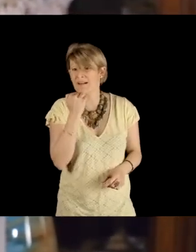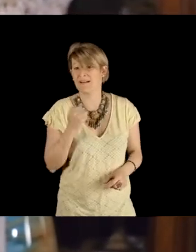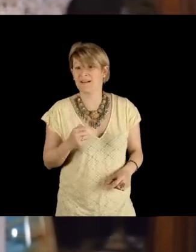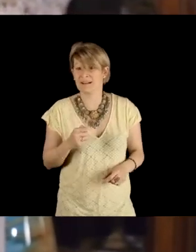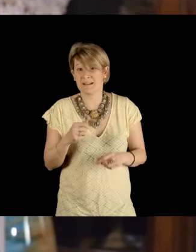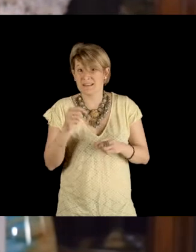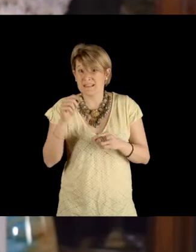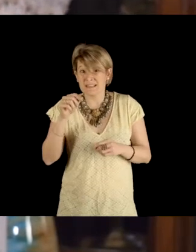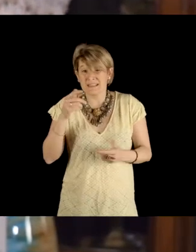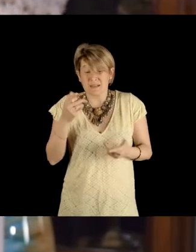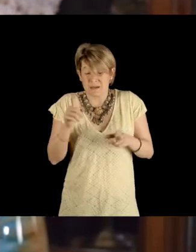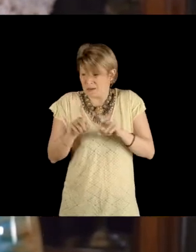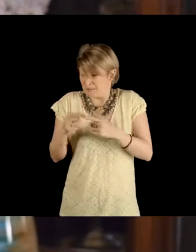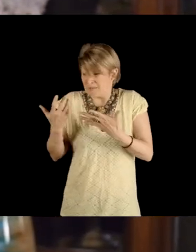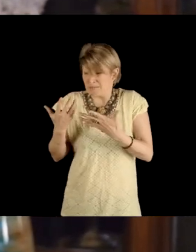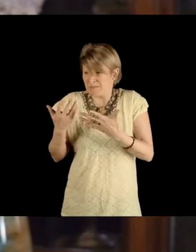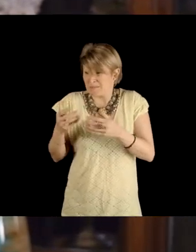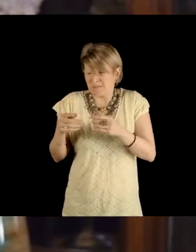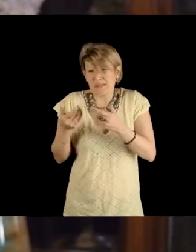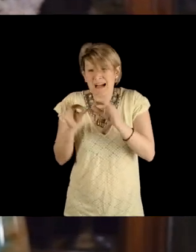us to meditate the next morning.